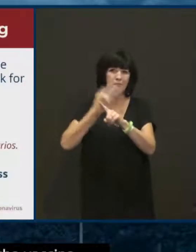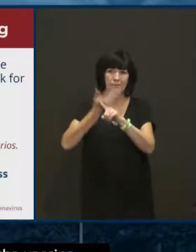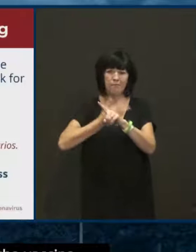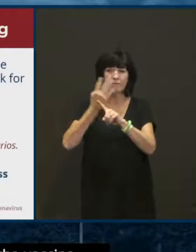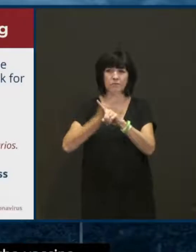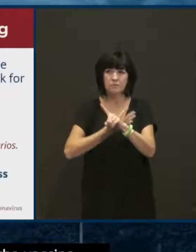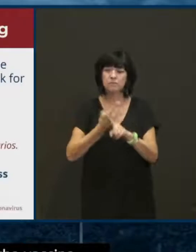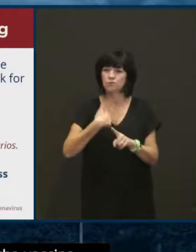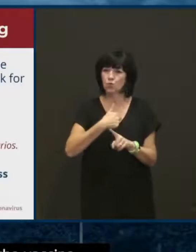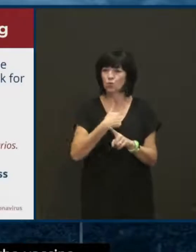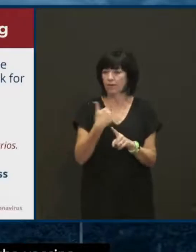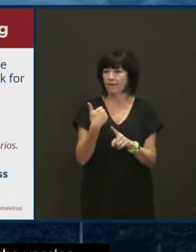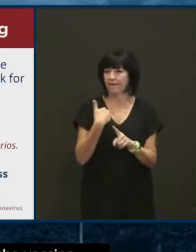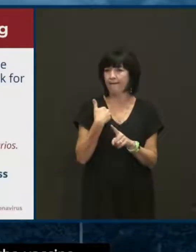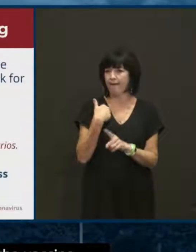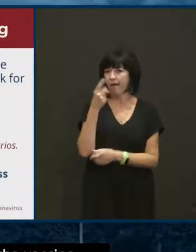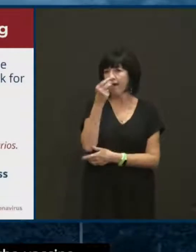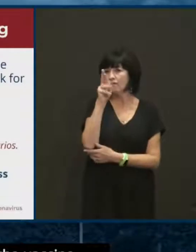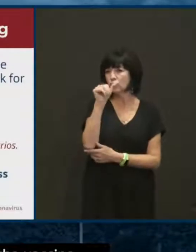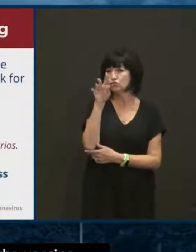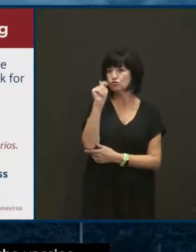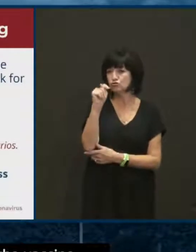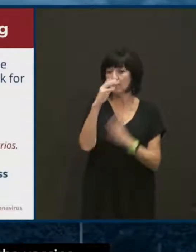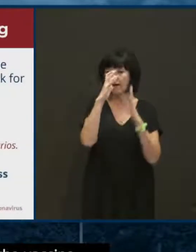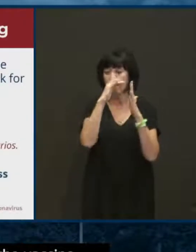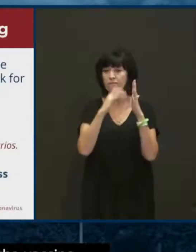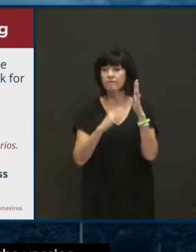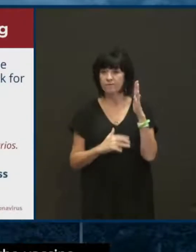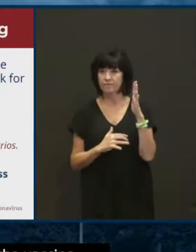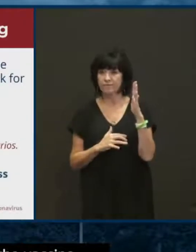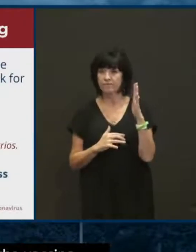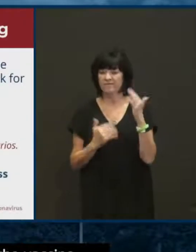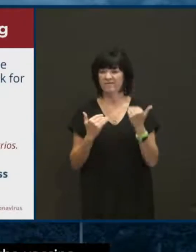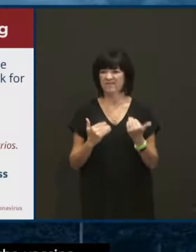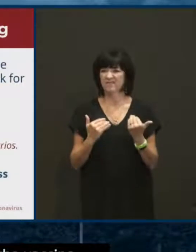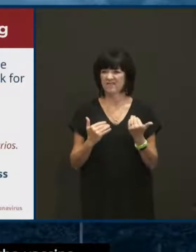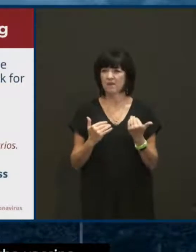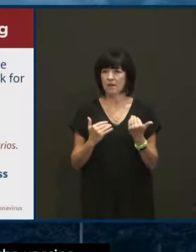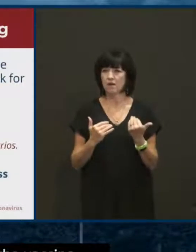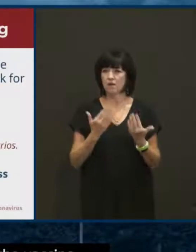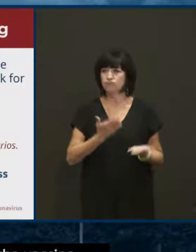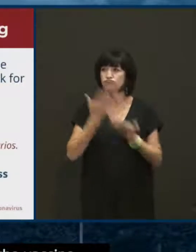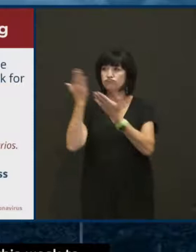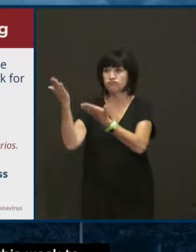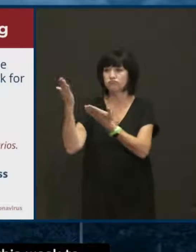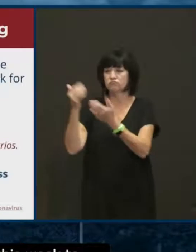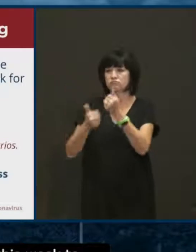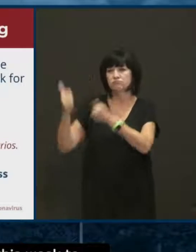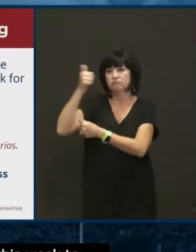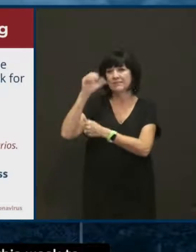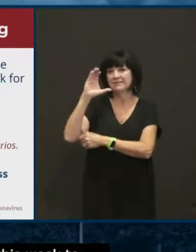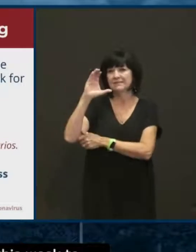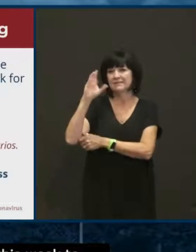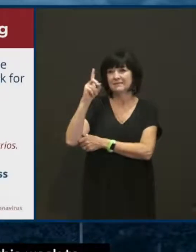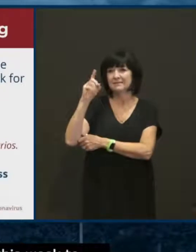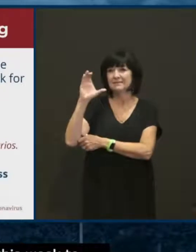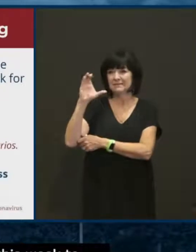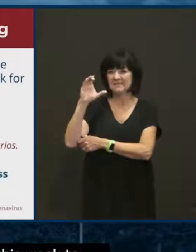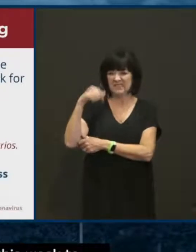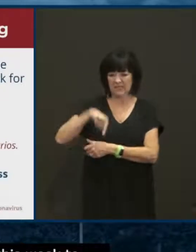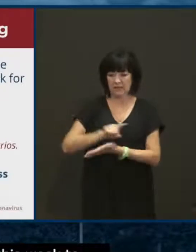plan that is due this week to the Centers for Disease Control, and we're really calling